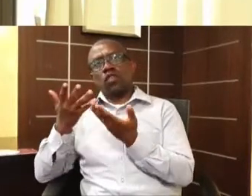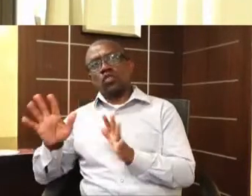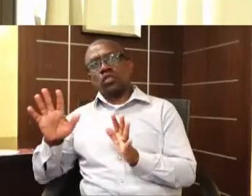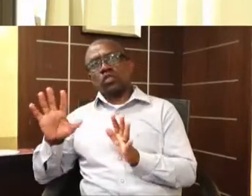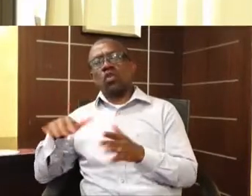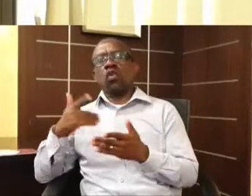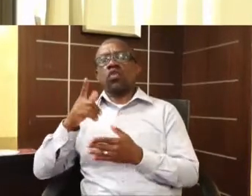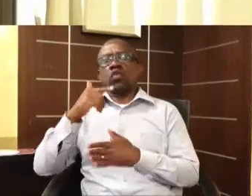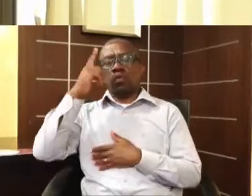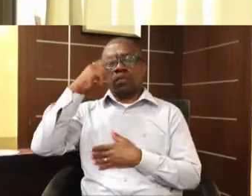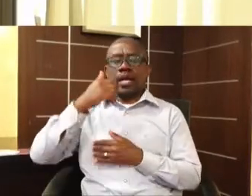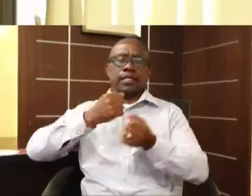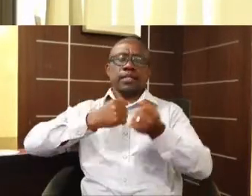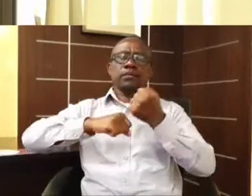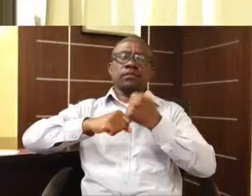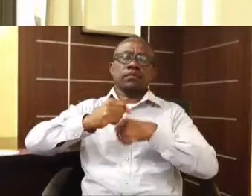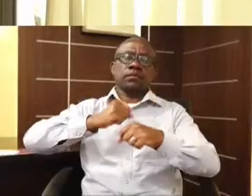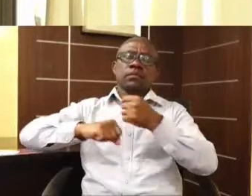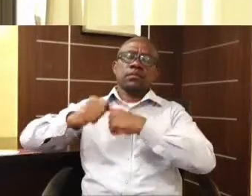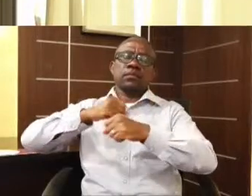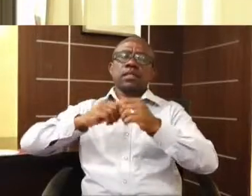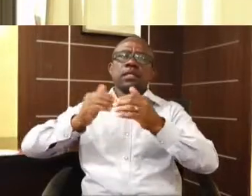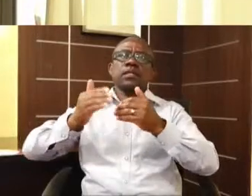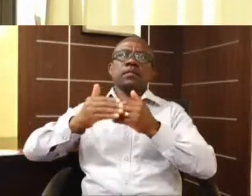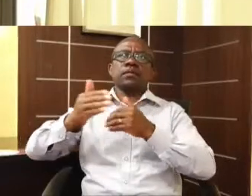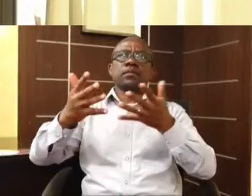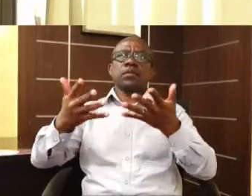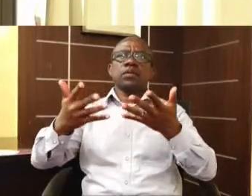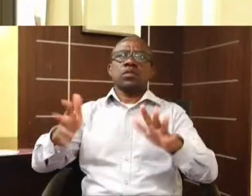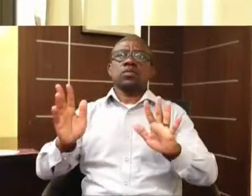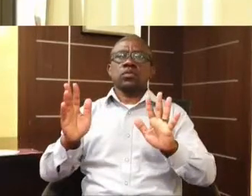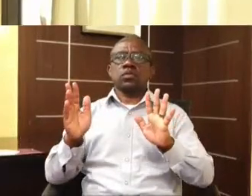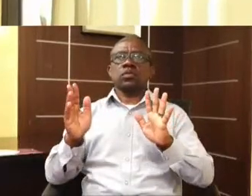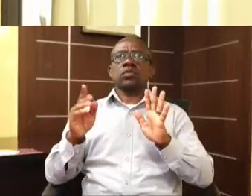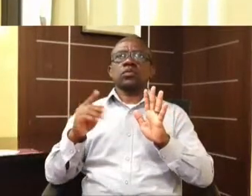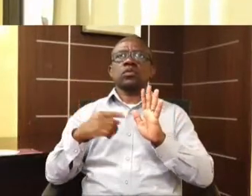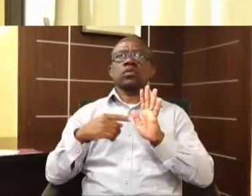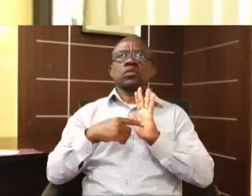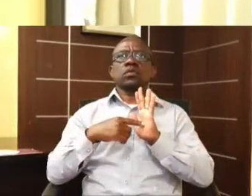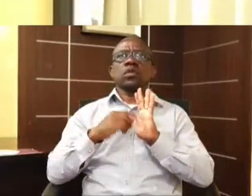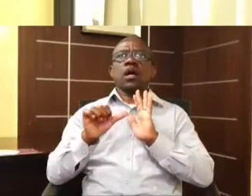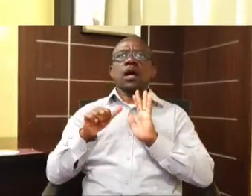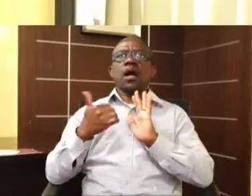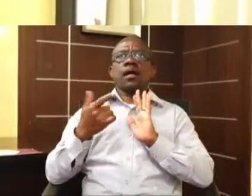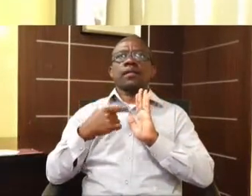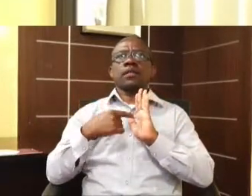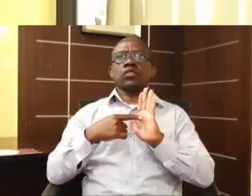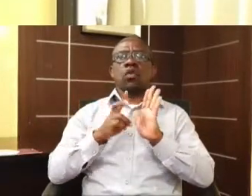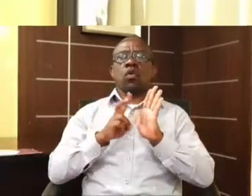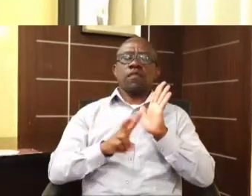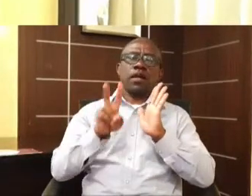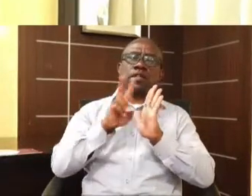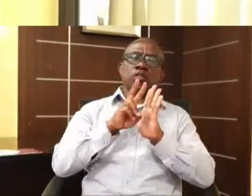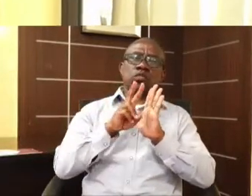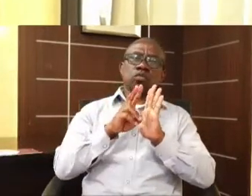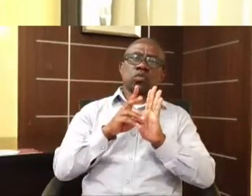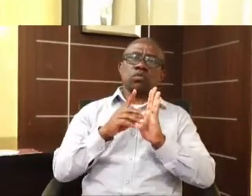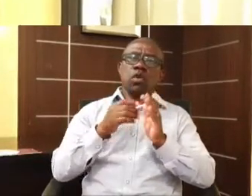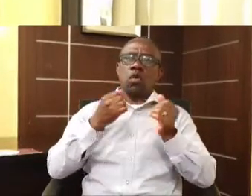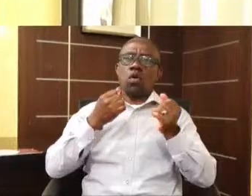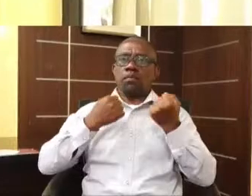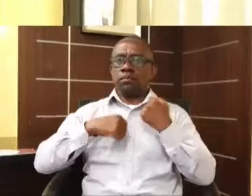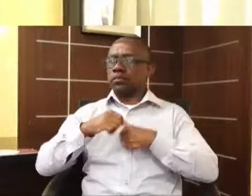blindly and lose? So the other thing is on showing value, demonstrating value. So it is upon